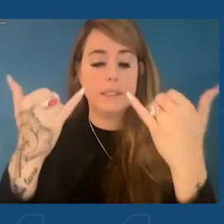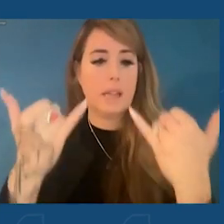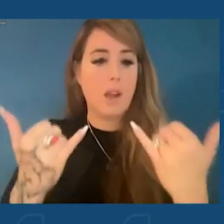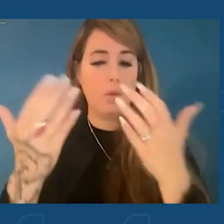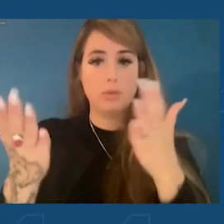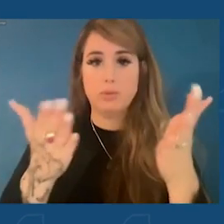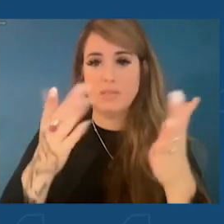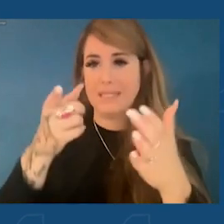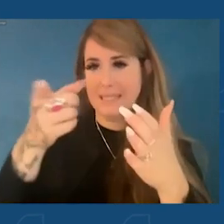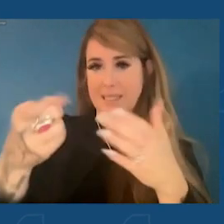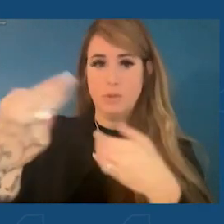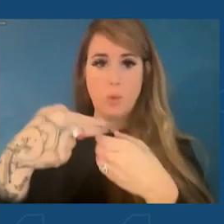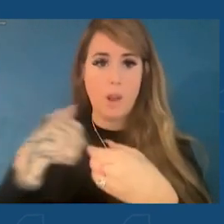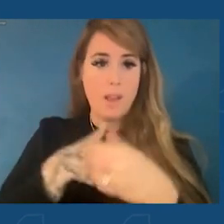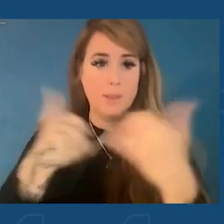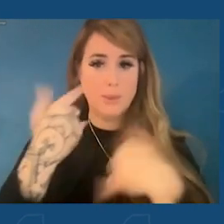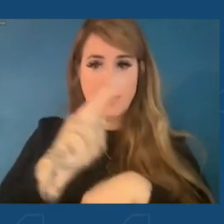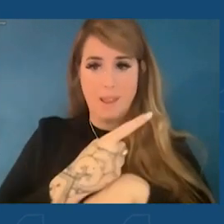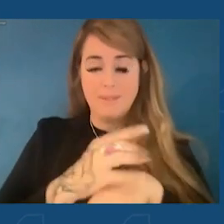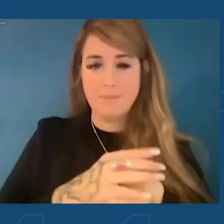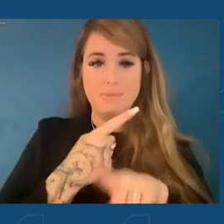us here today.